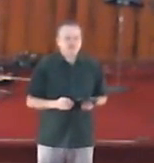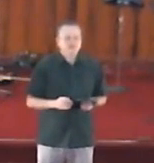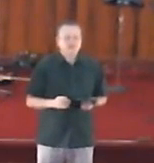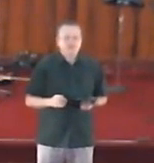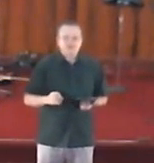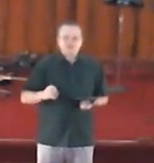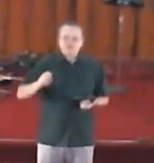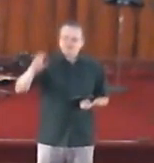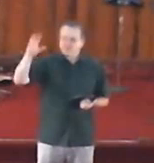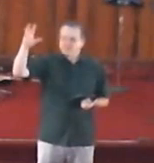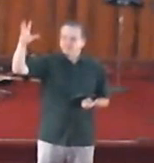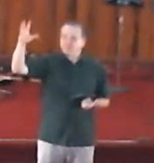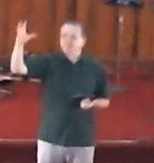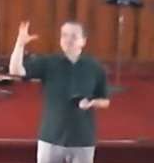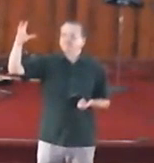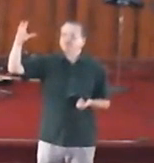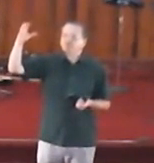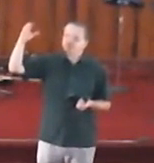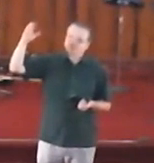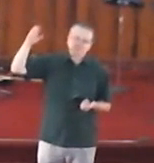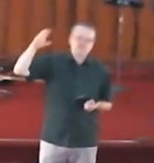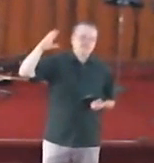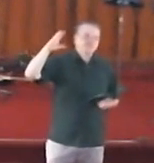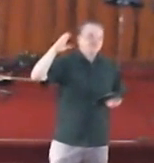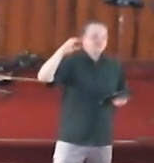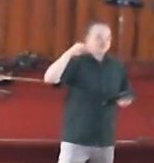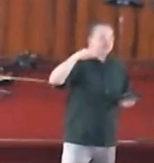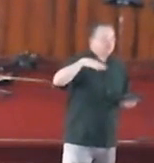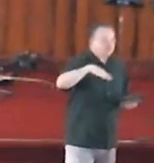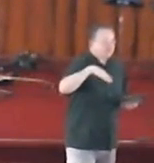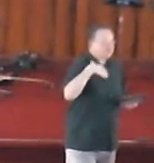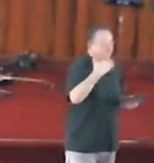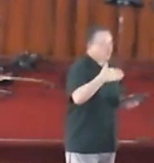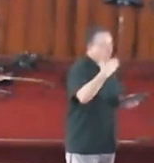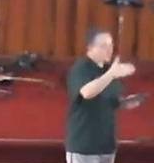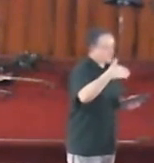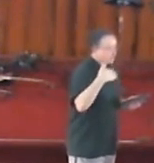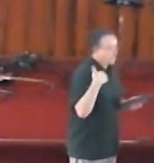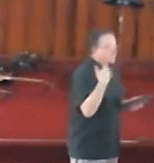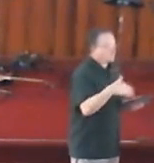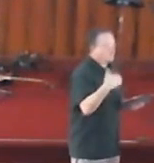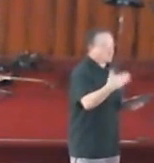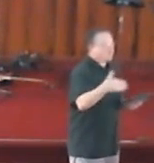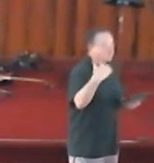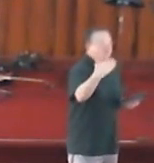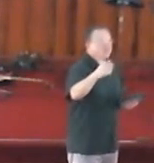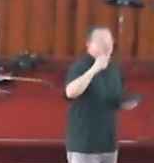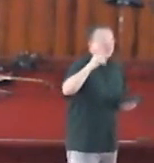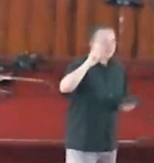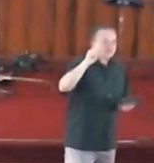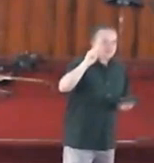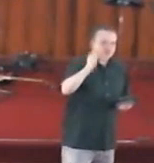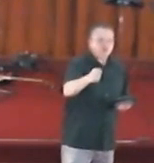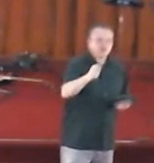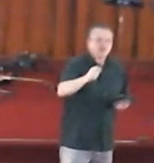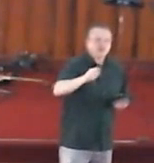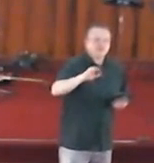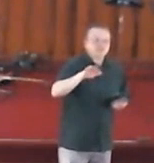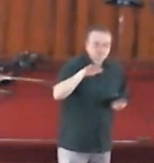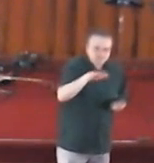fire. Eso fue en palabras de Juan el Bautista, pero también Jesús varias veces